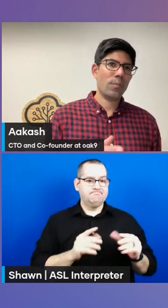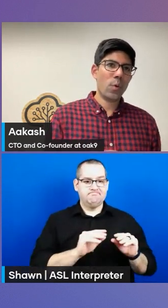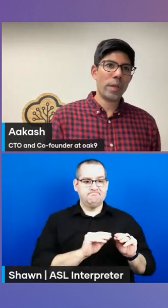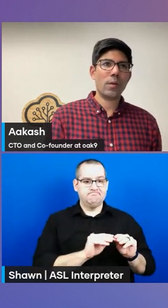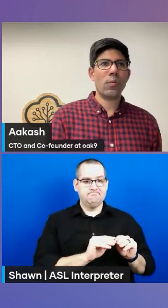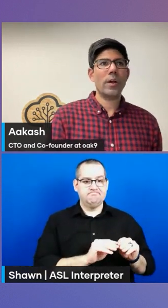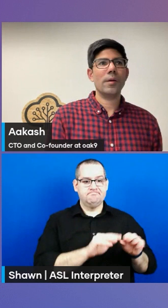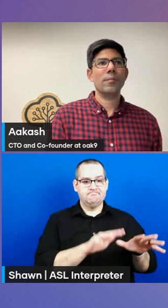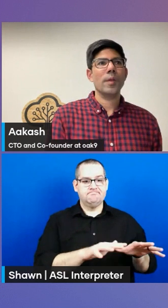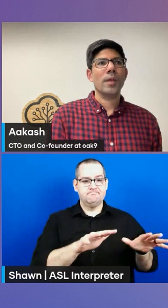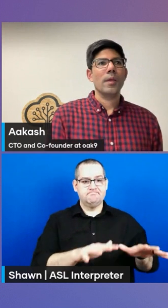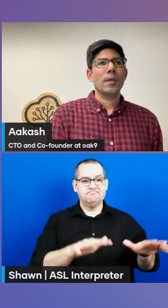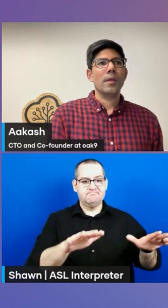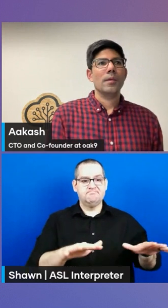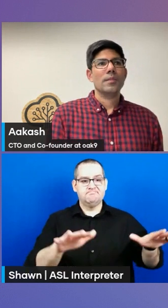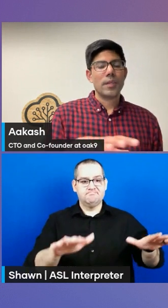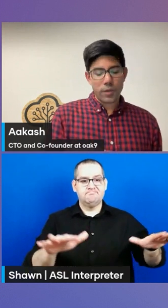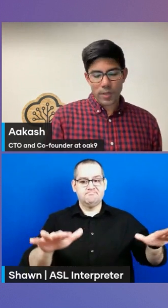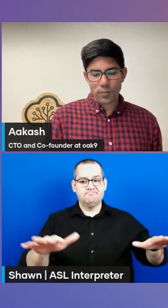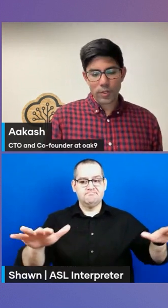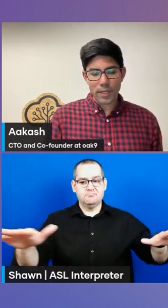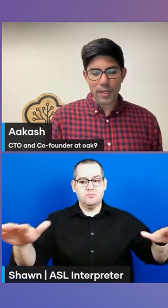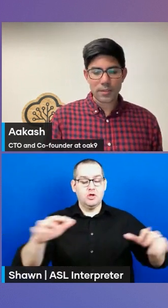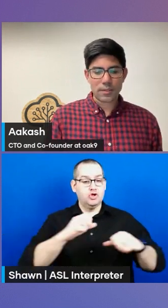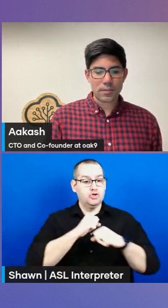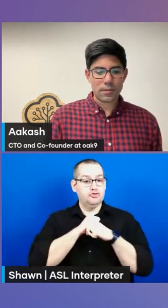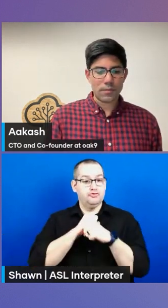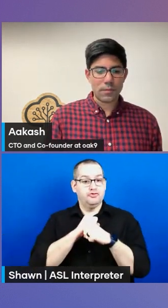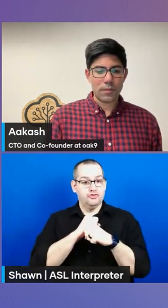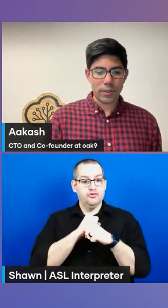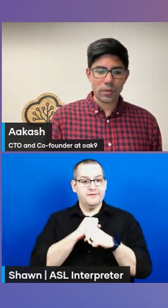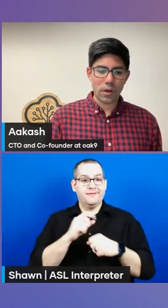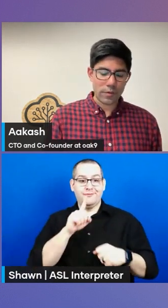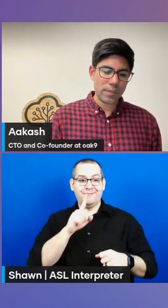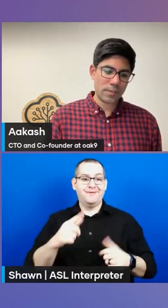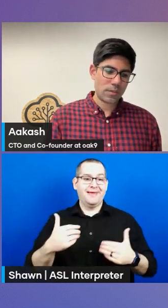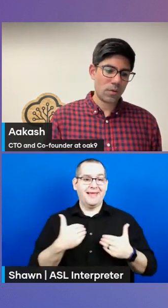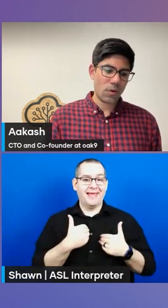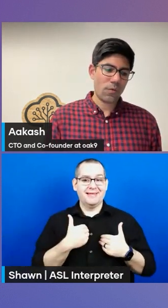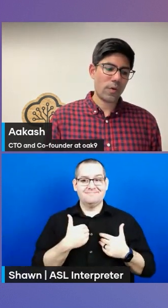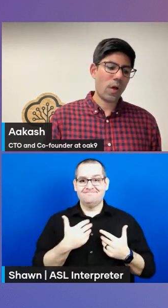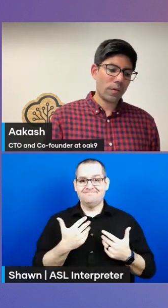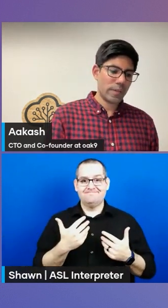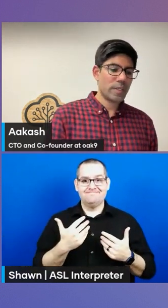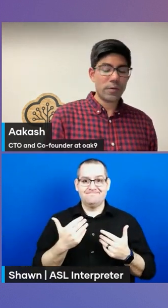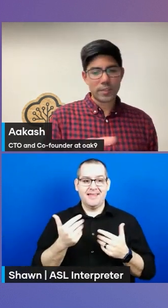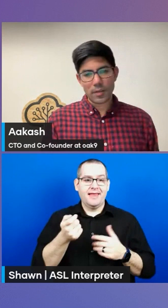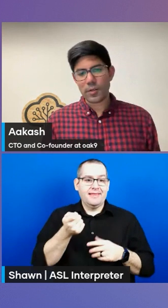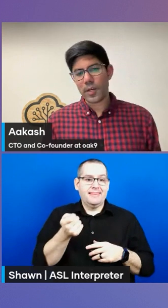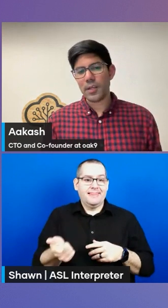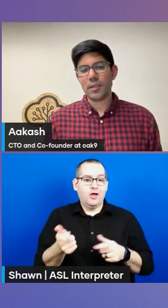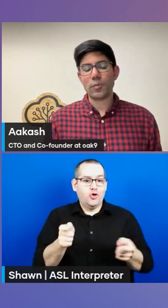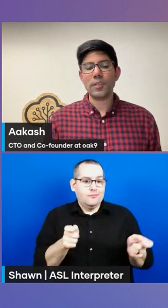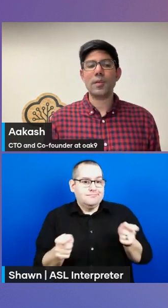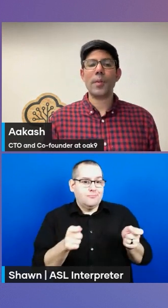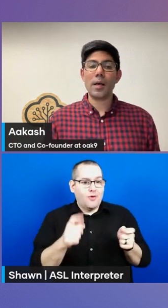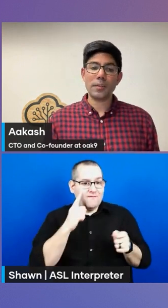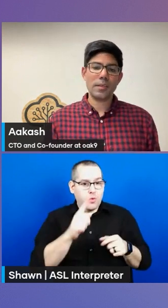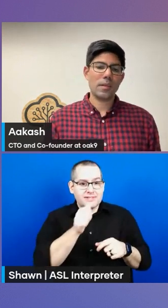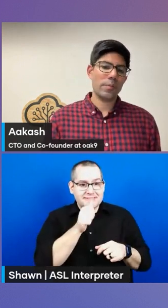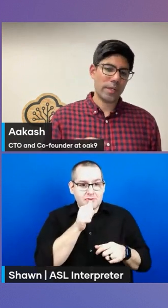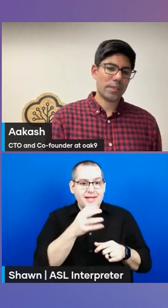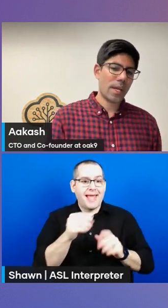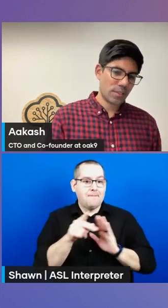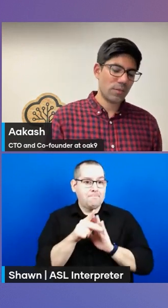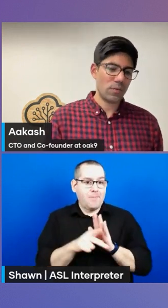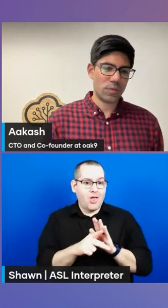a point where security really has little governance over all of the secrets that are created, as well as the policies